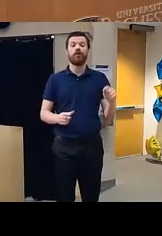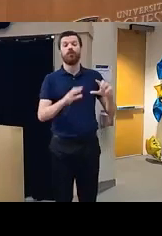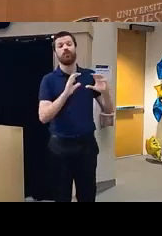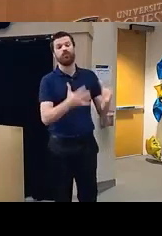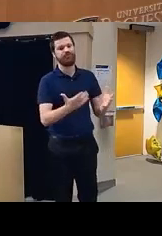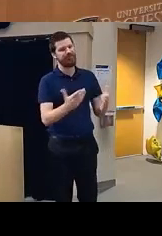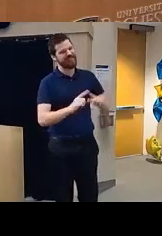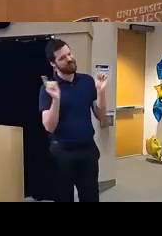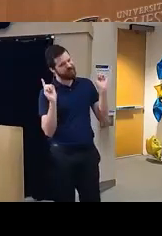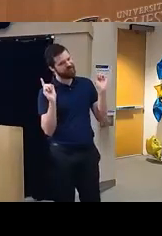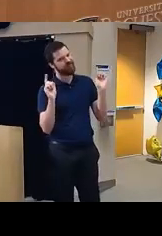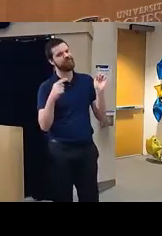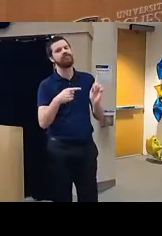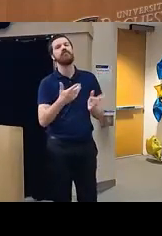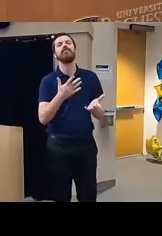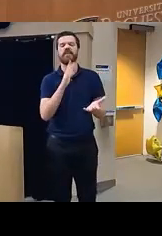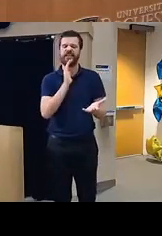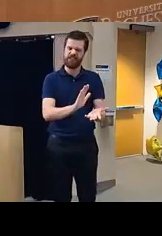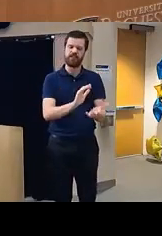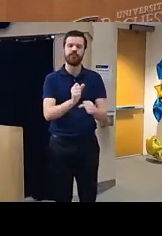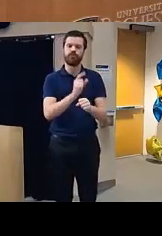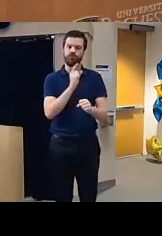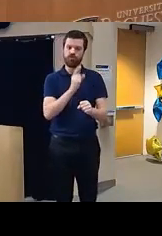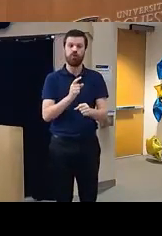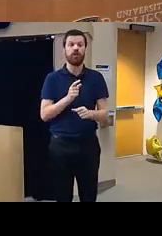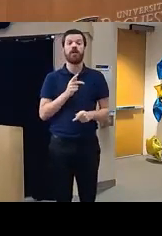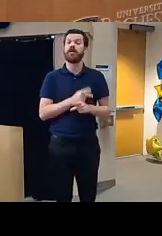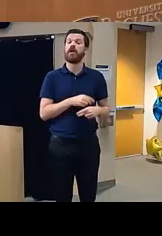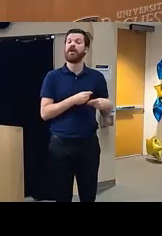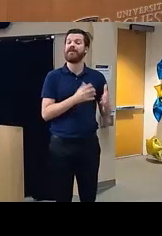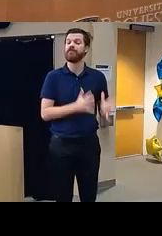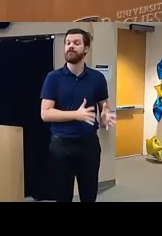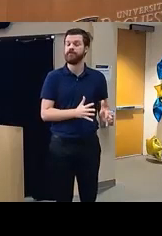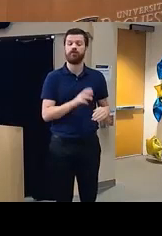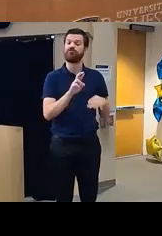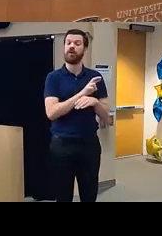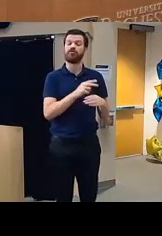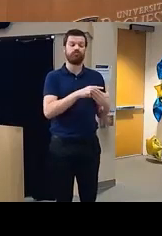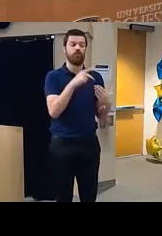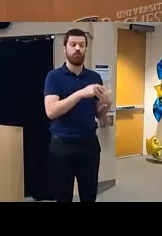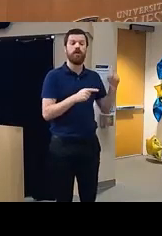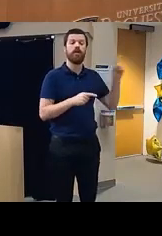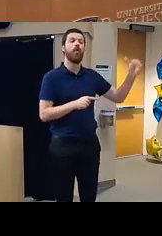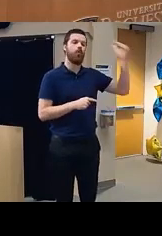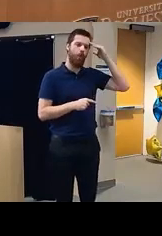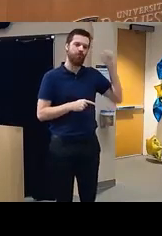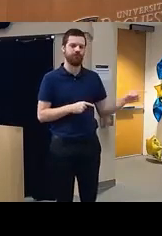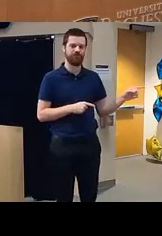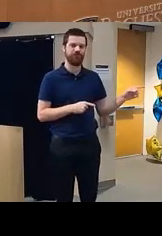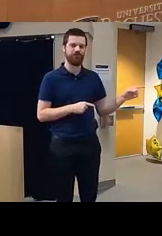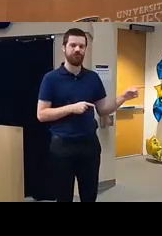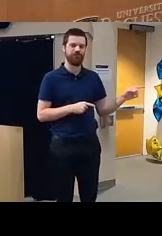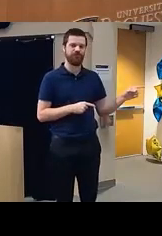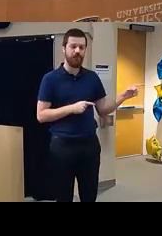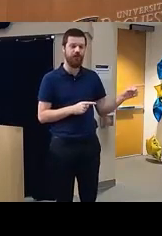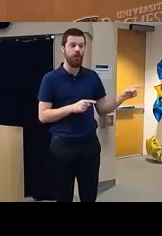look very different. It might be making sure that the caregiver or the residential program is aware that